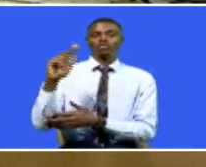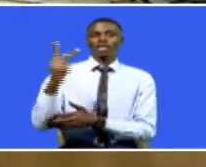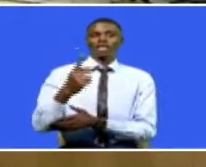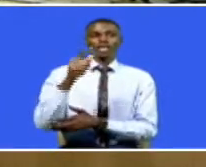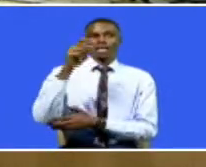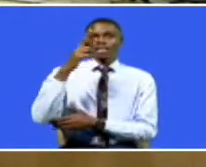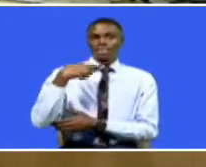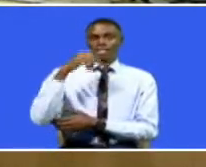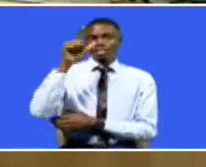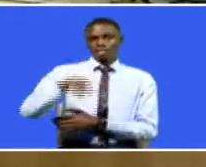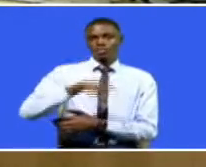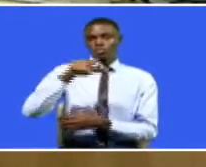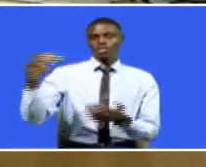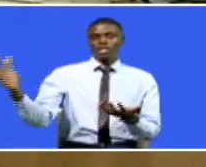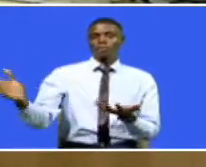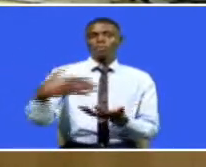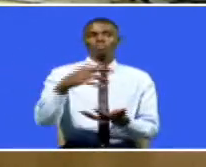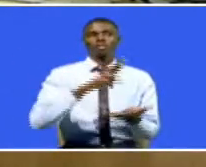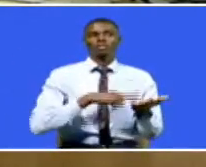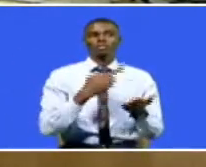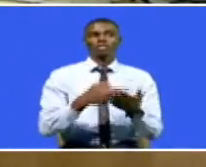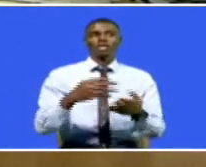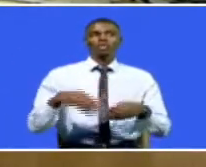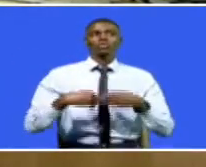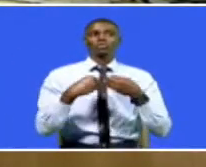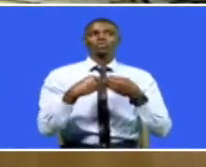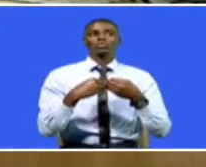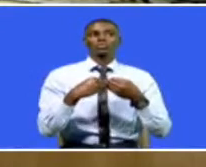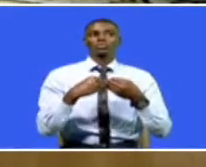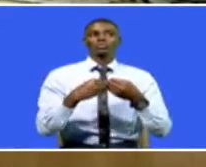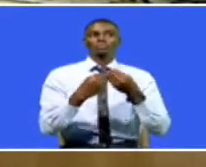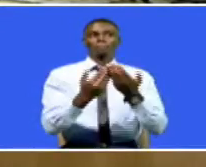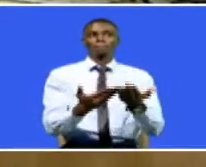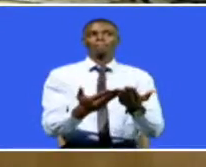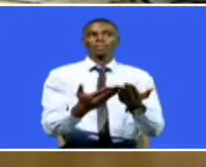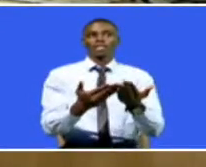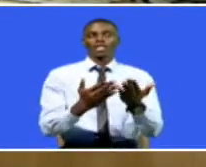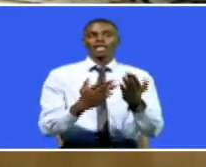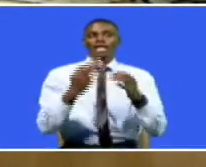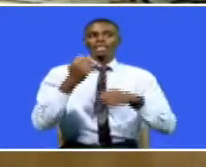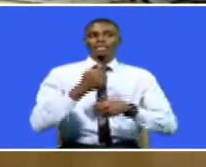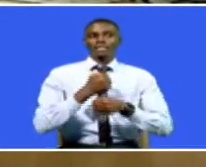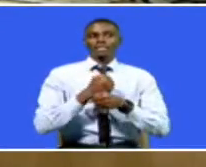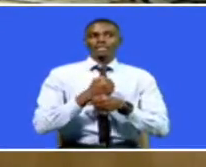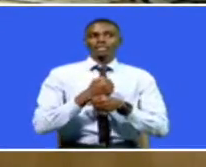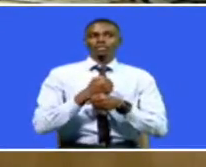Cross and mobilize resources to supplement the government's drought response efforts.